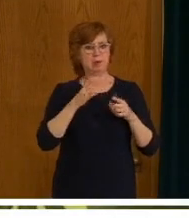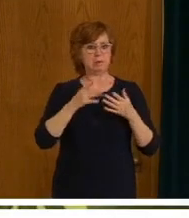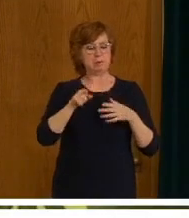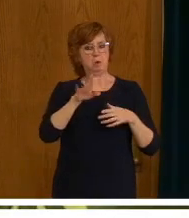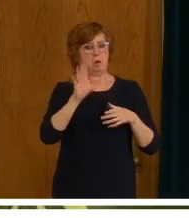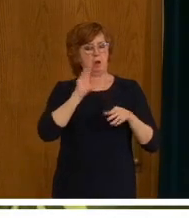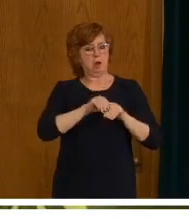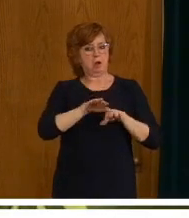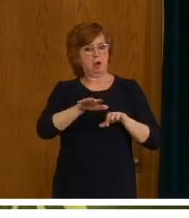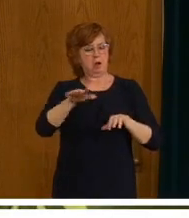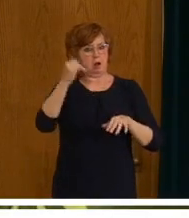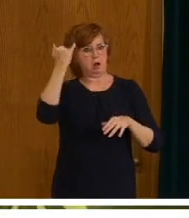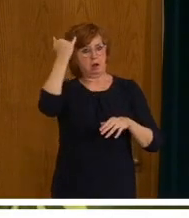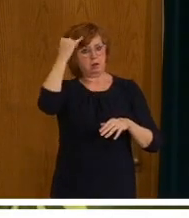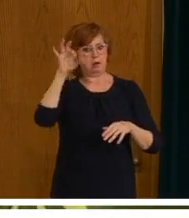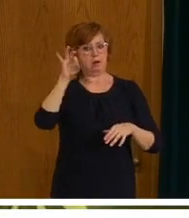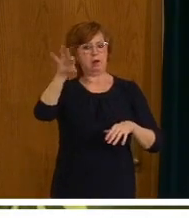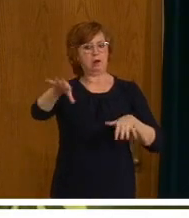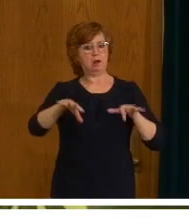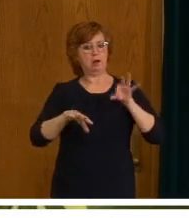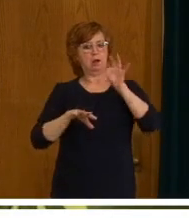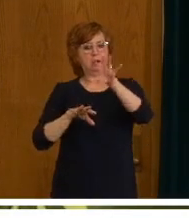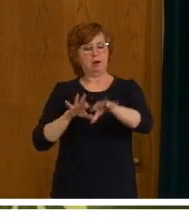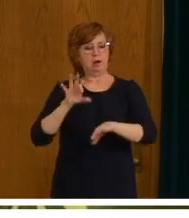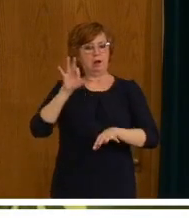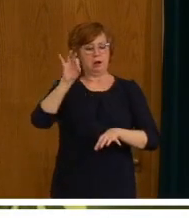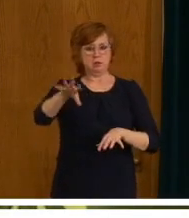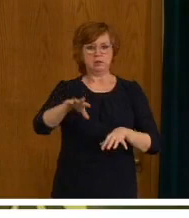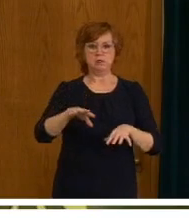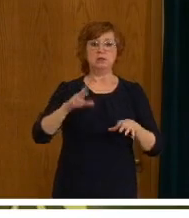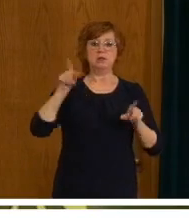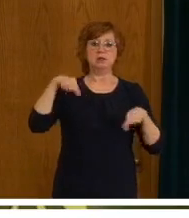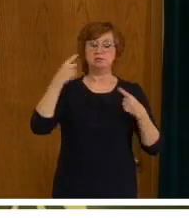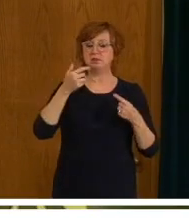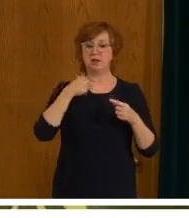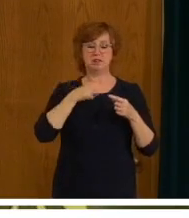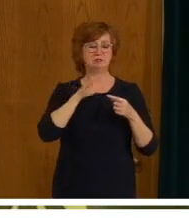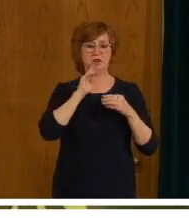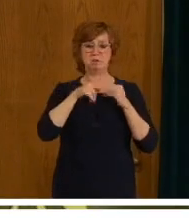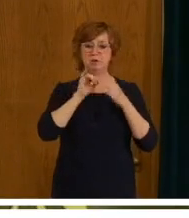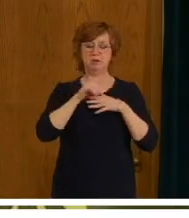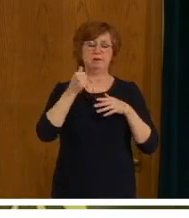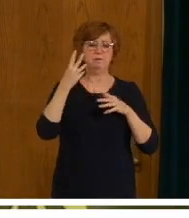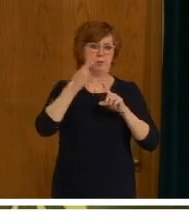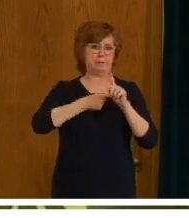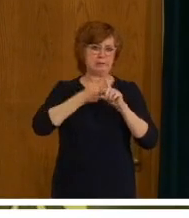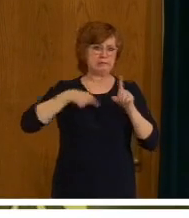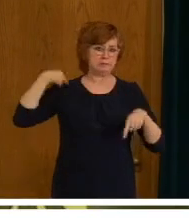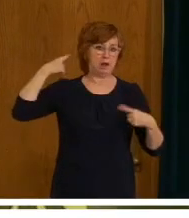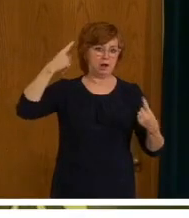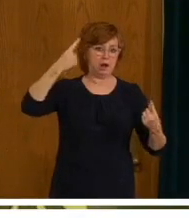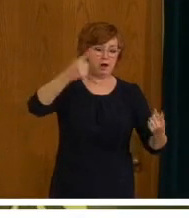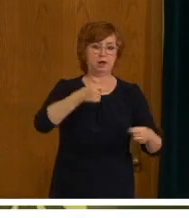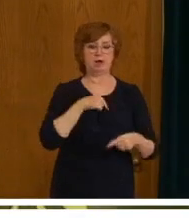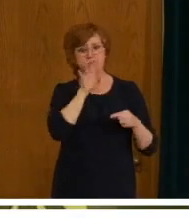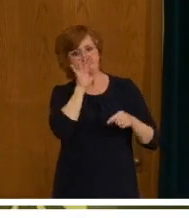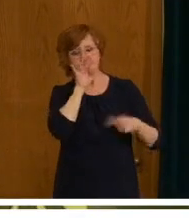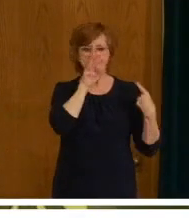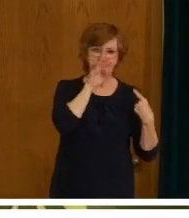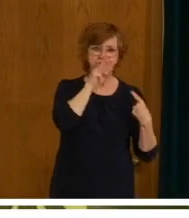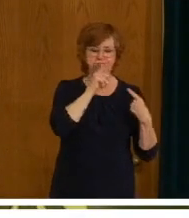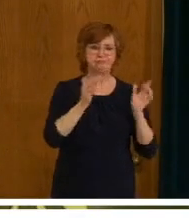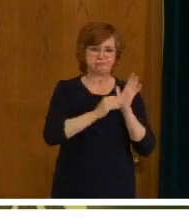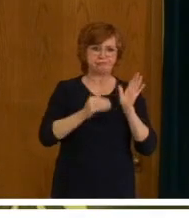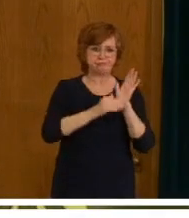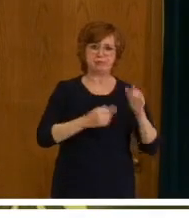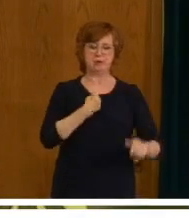the past number of months, and I know my voice is loud, but it's only one voice. You only need to go to a Rider game to know